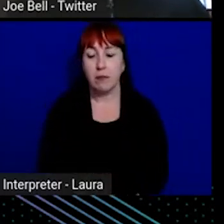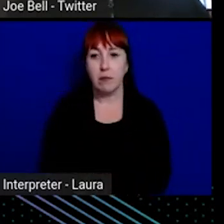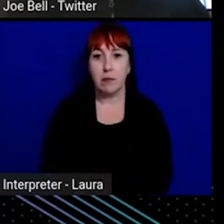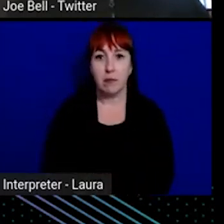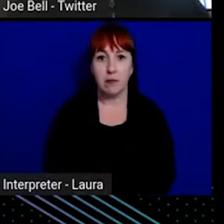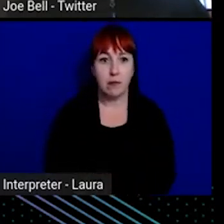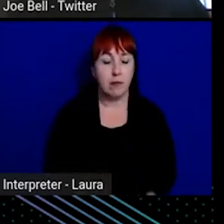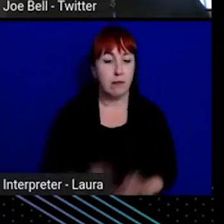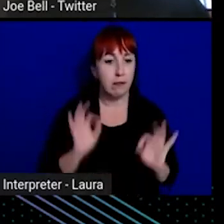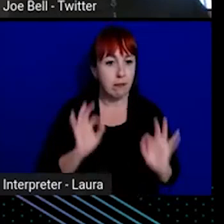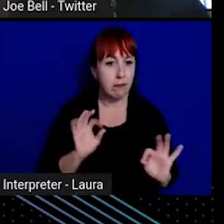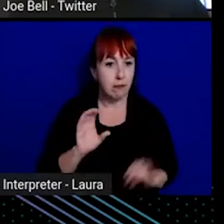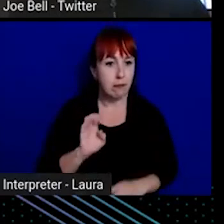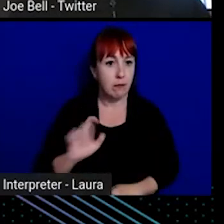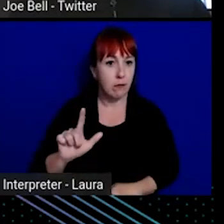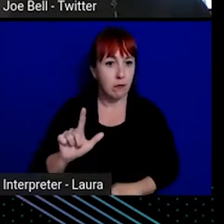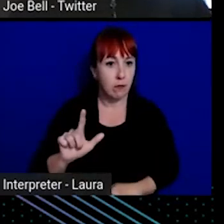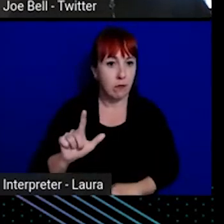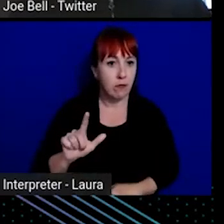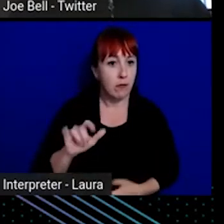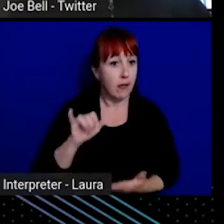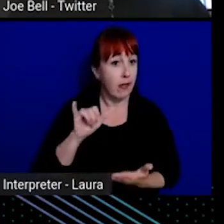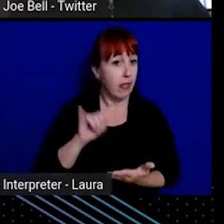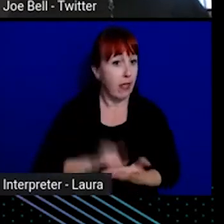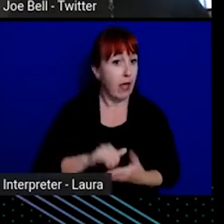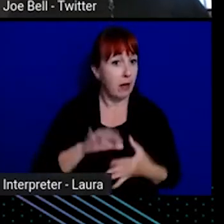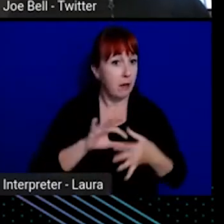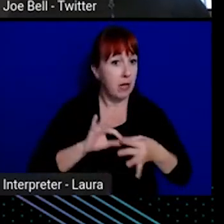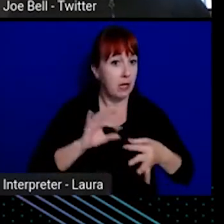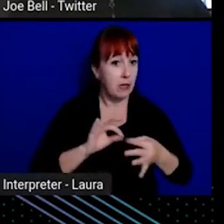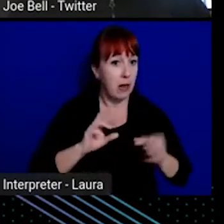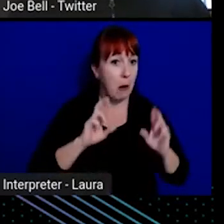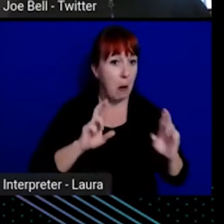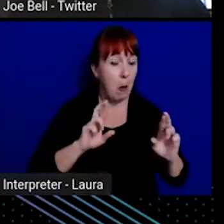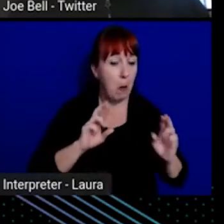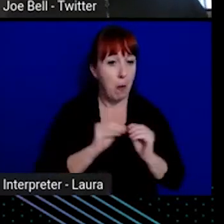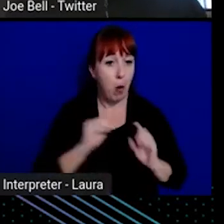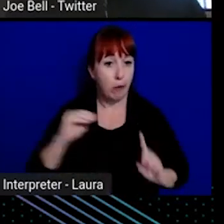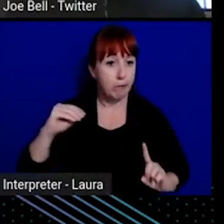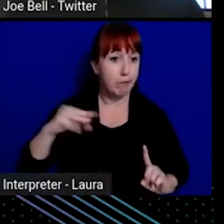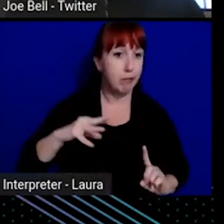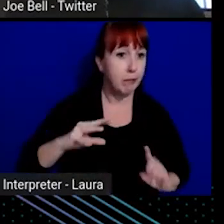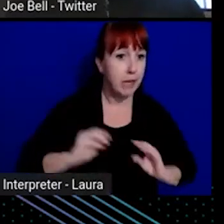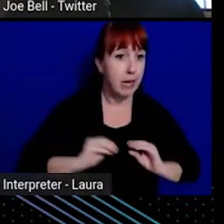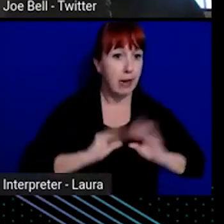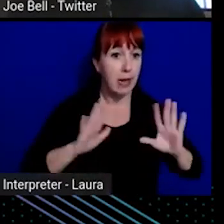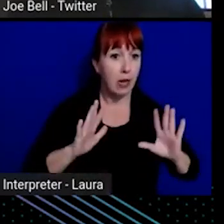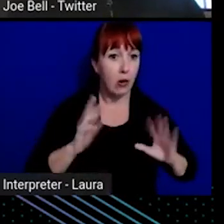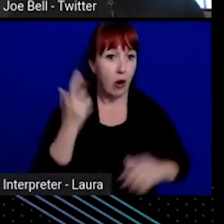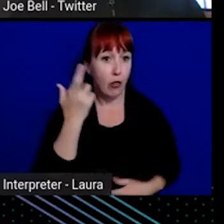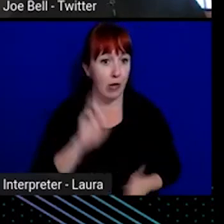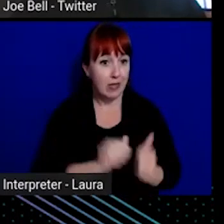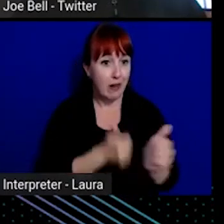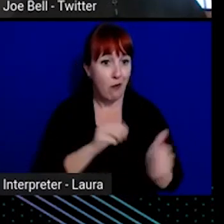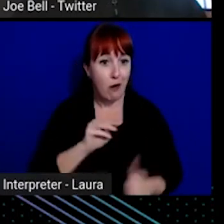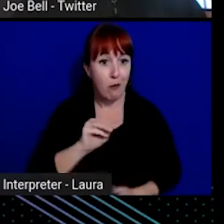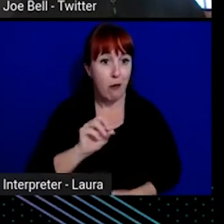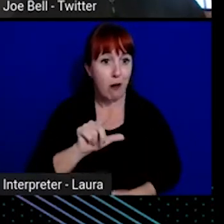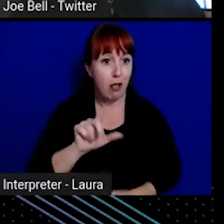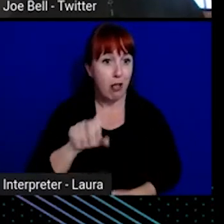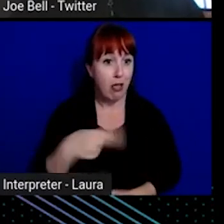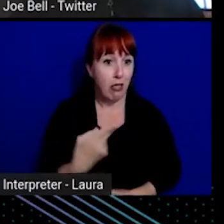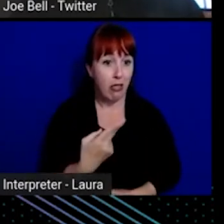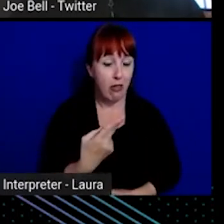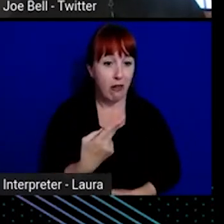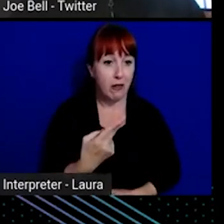Cool. And with that, I hope I've shed some light on why you should avoid monoliths. And if you